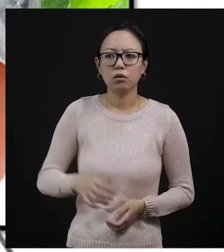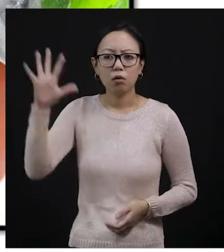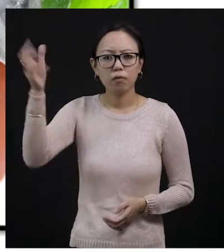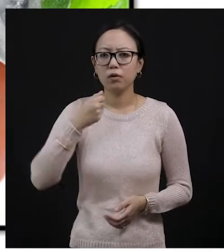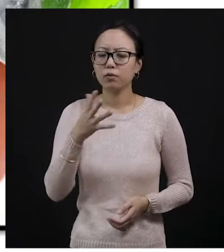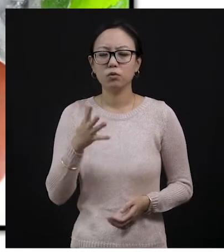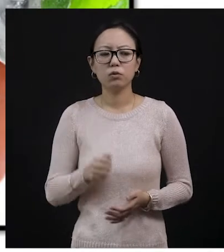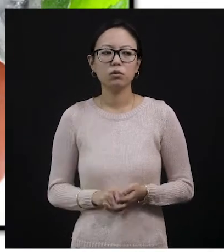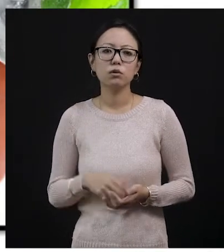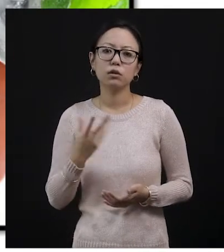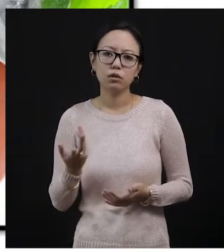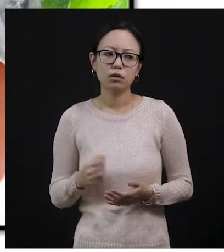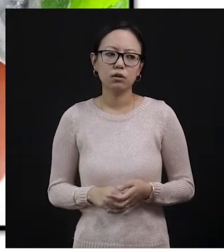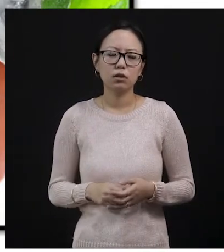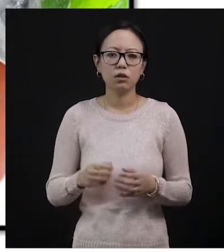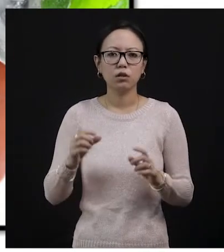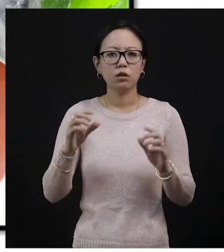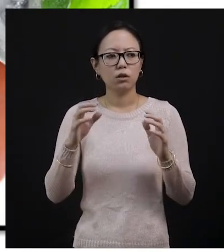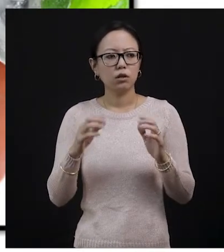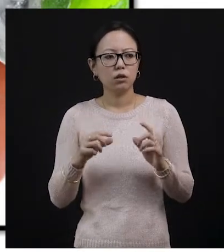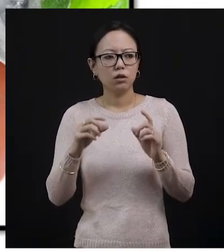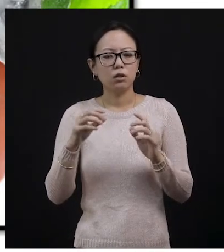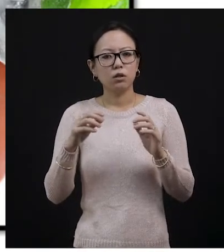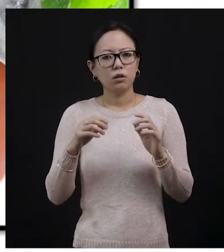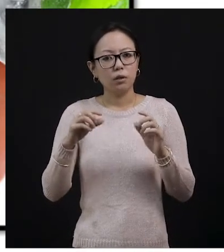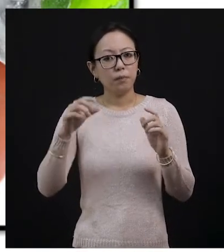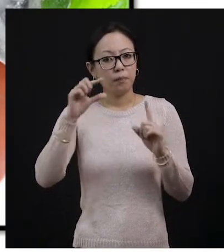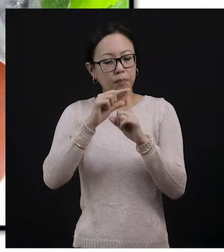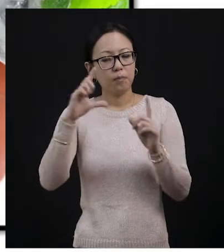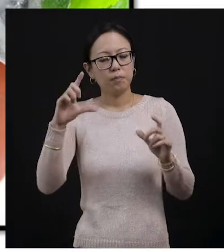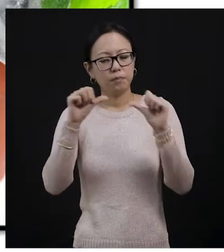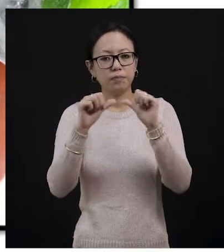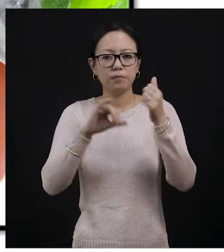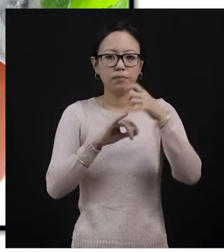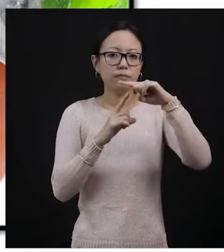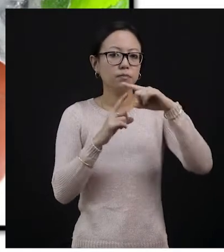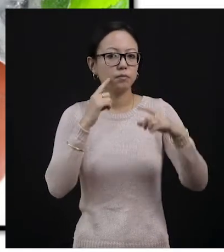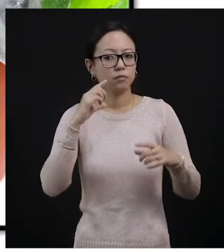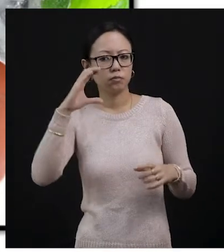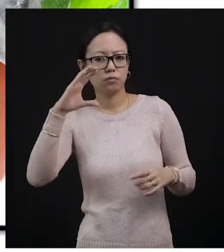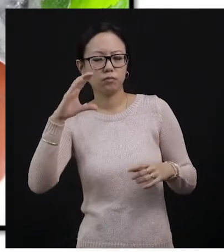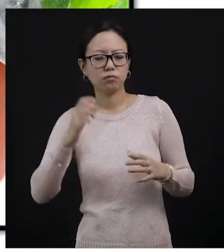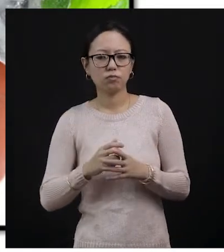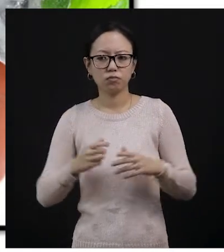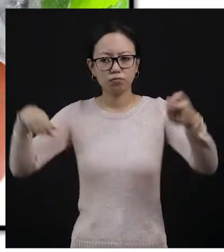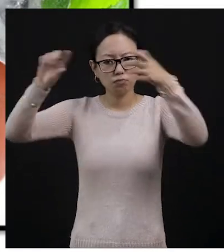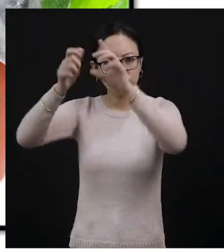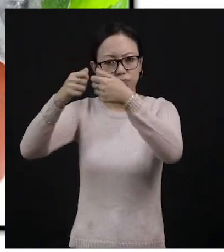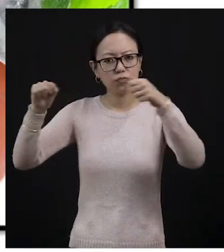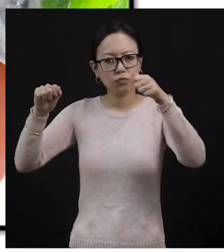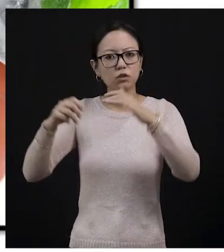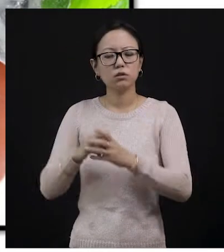many branches. And after a few hours, you go and collect the water and you can drink it. Okay, it is pure water.